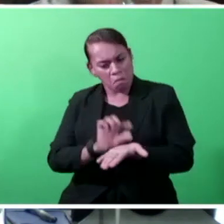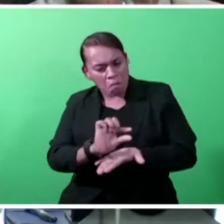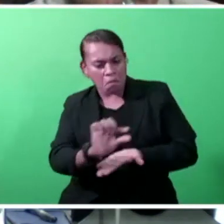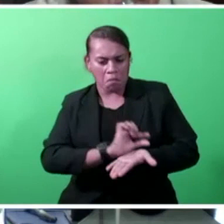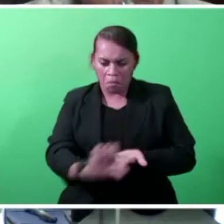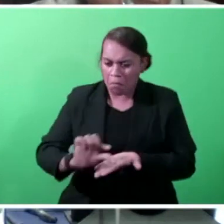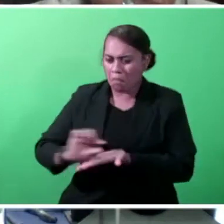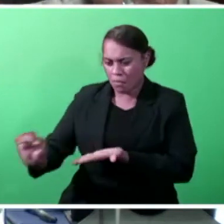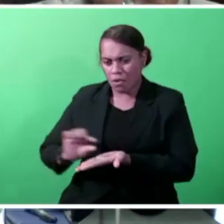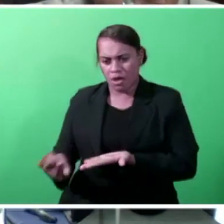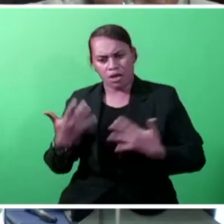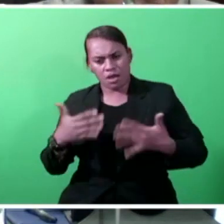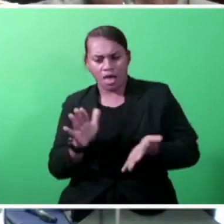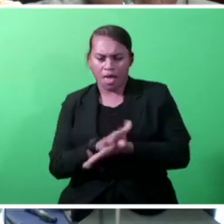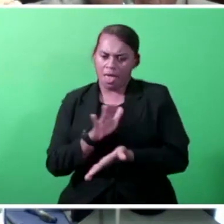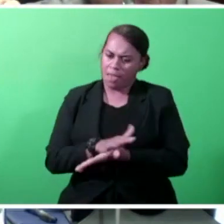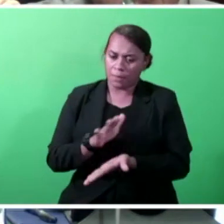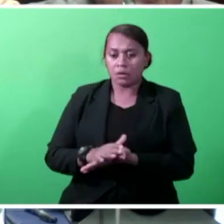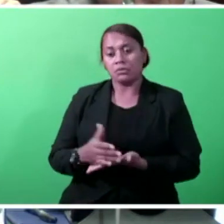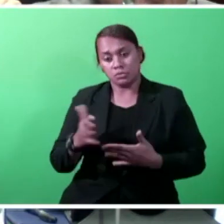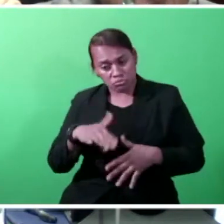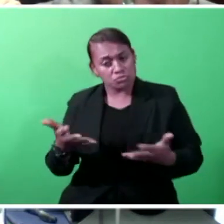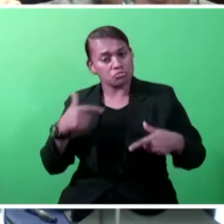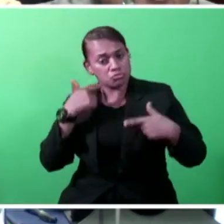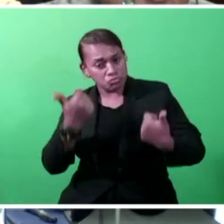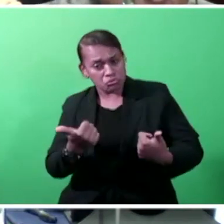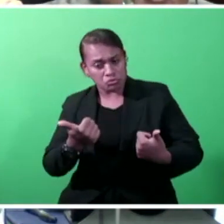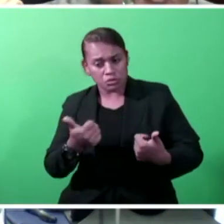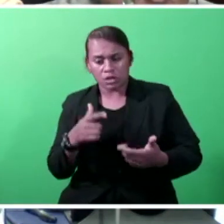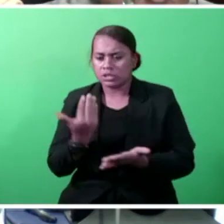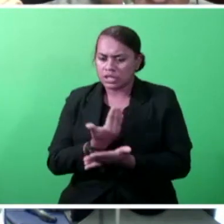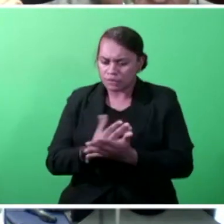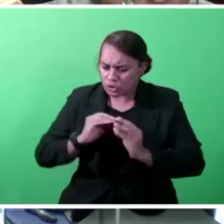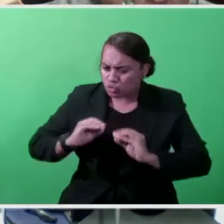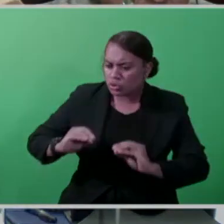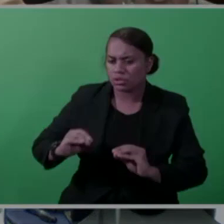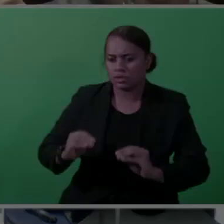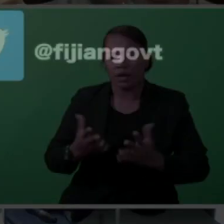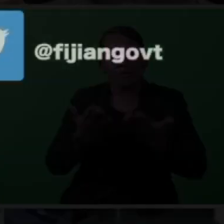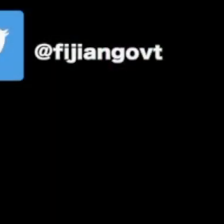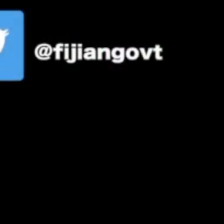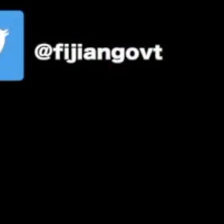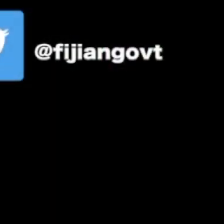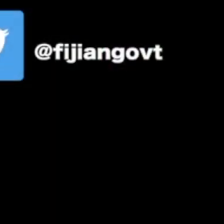of course the children themselves, and at the same time create a culture of savings. Thank you, Mr. Speaker, sir. Thank you.